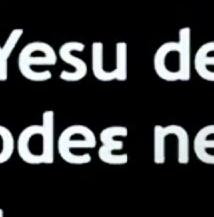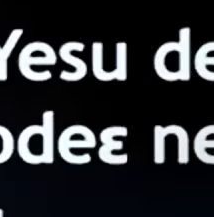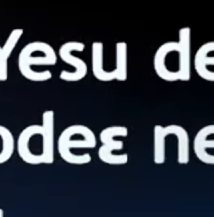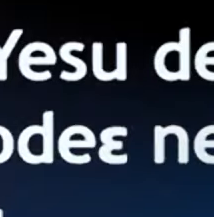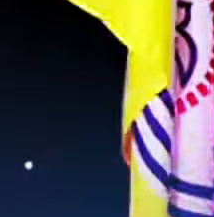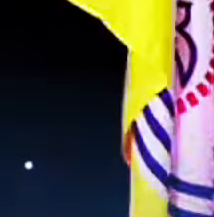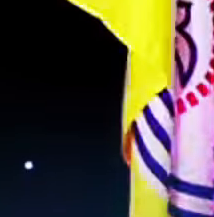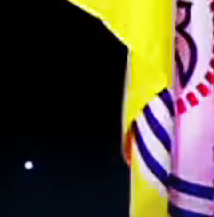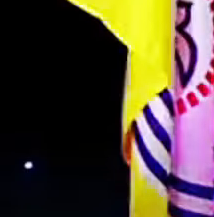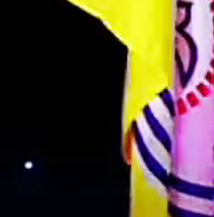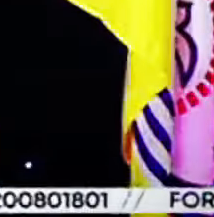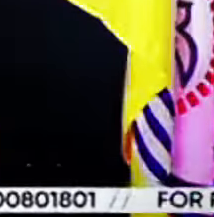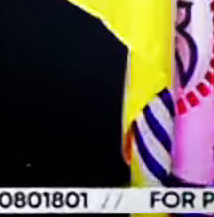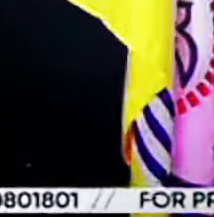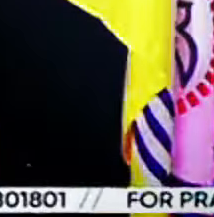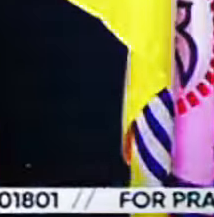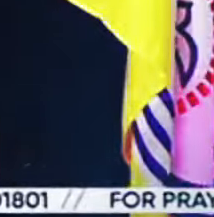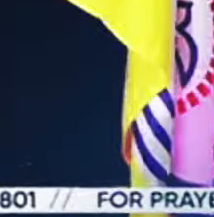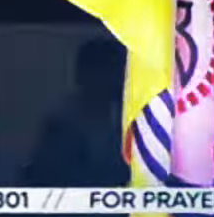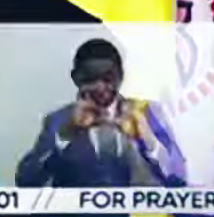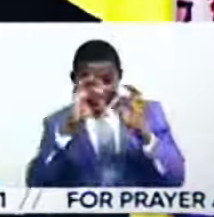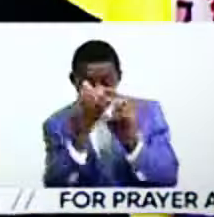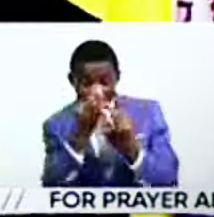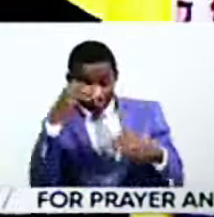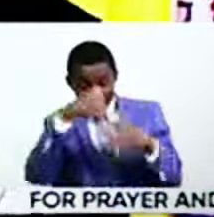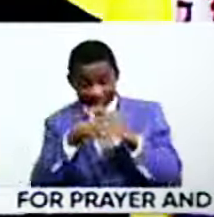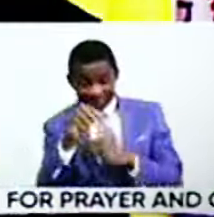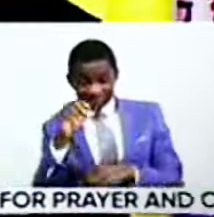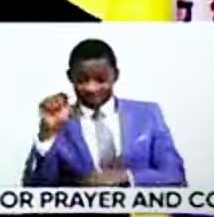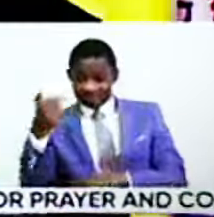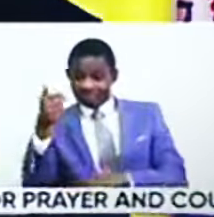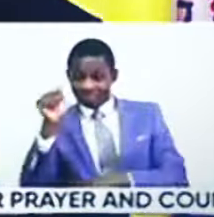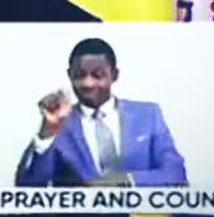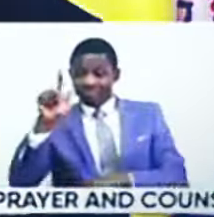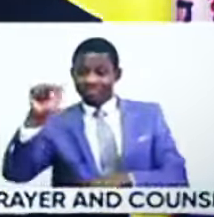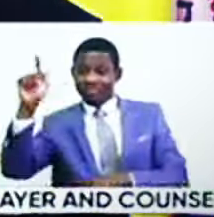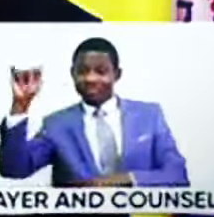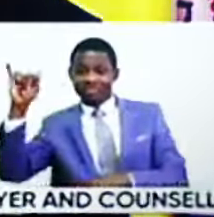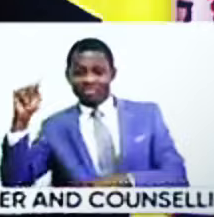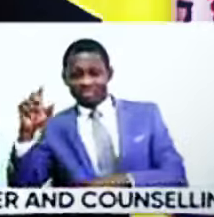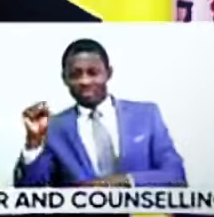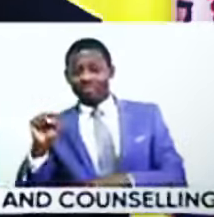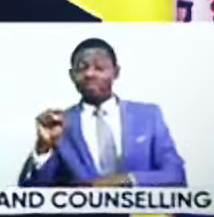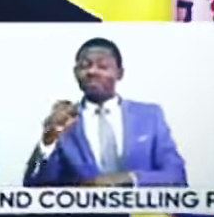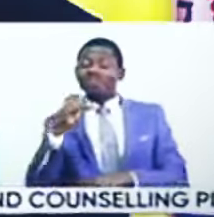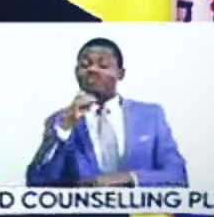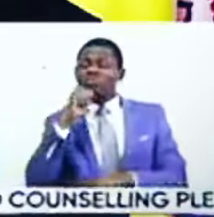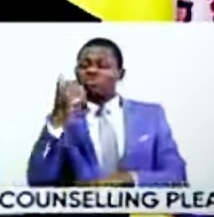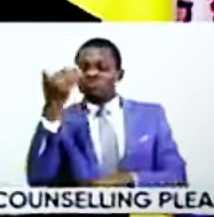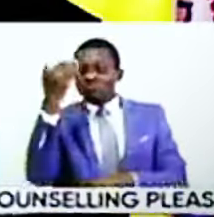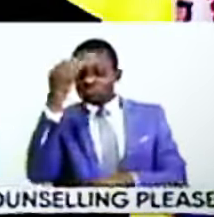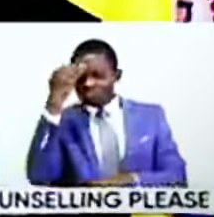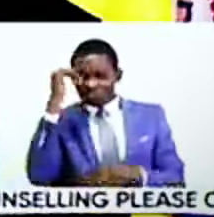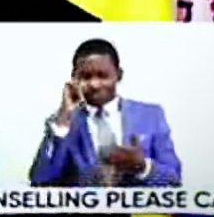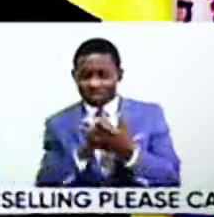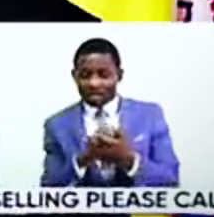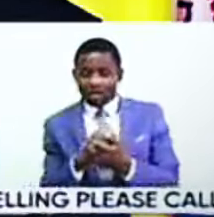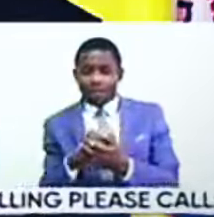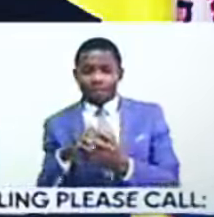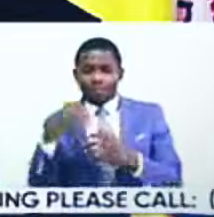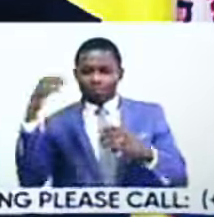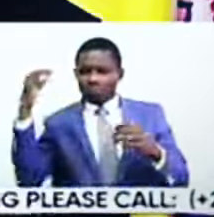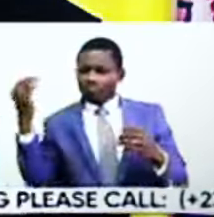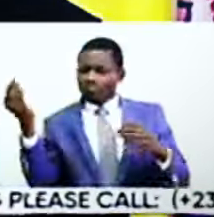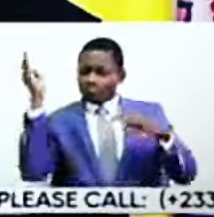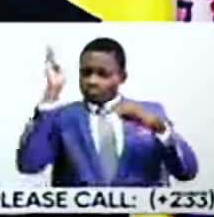brethren in Galatia, they did not know that they are more than conquerors,